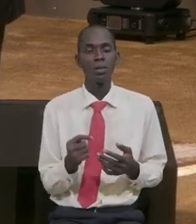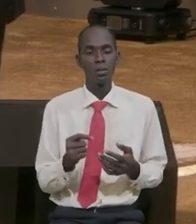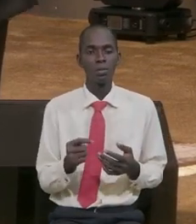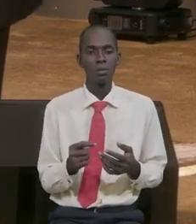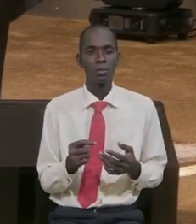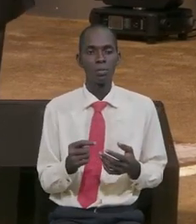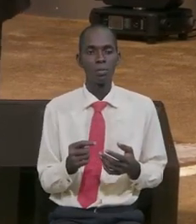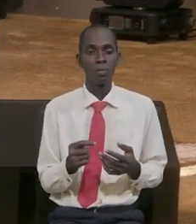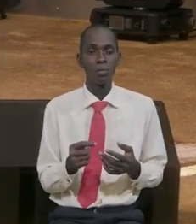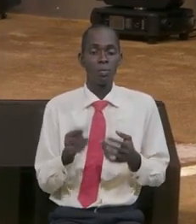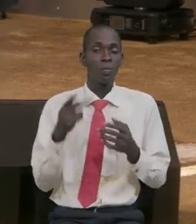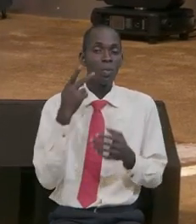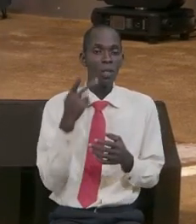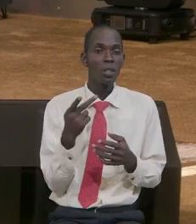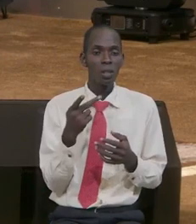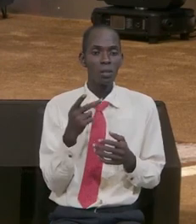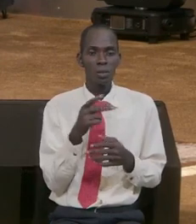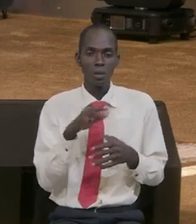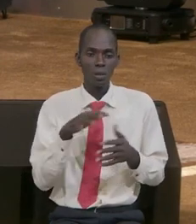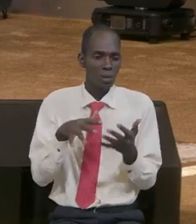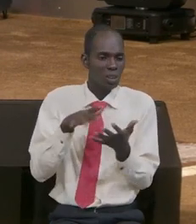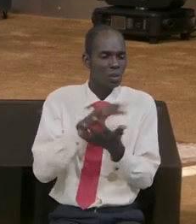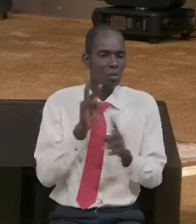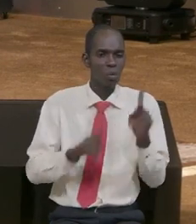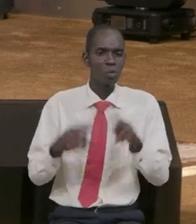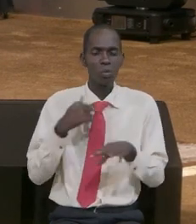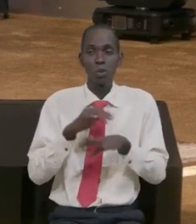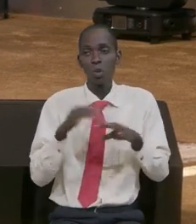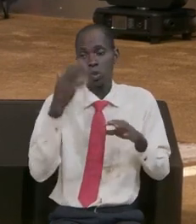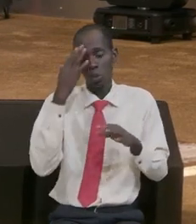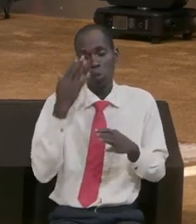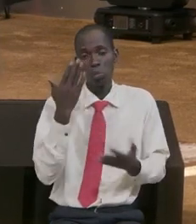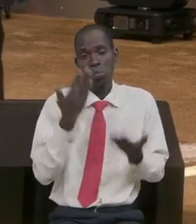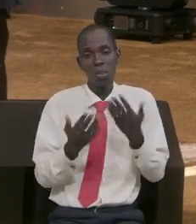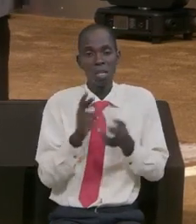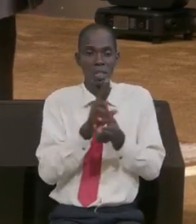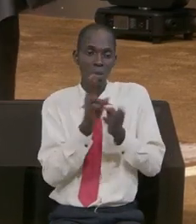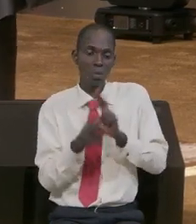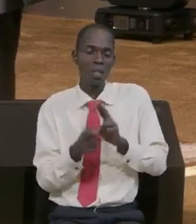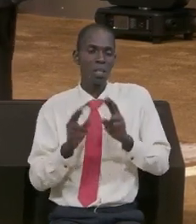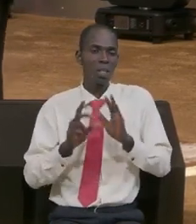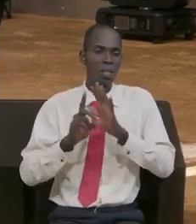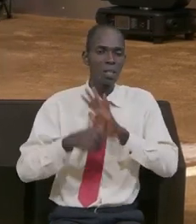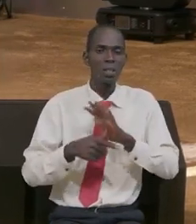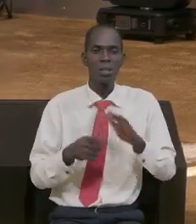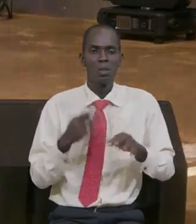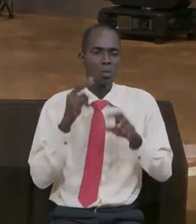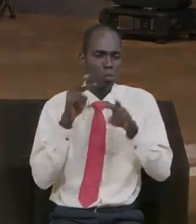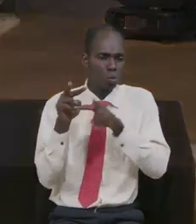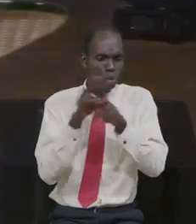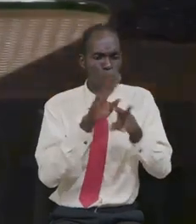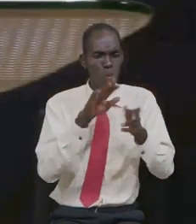evil? And yet those people, we don't know, they might repent later. Watch your own life. Don't go to hell